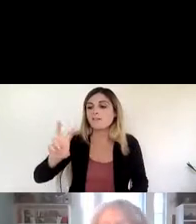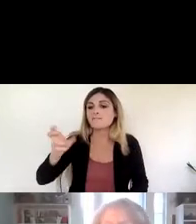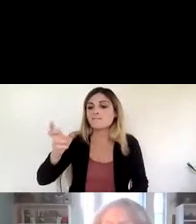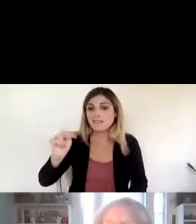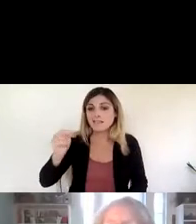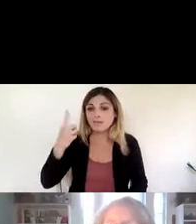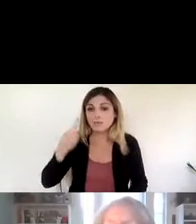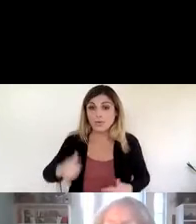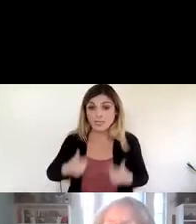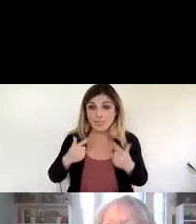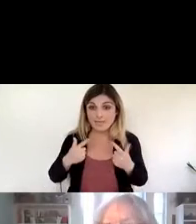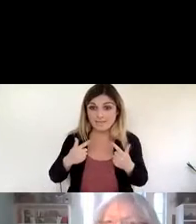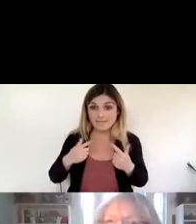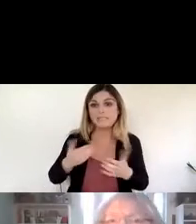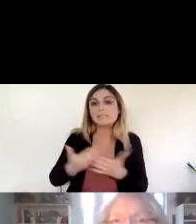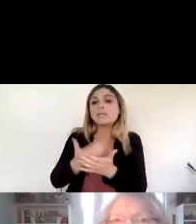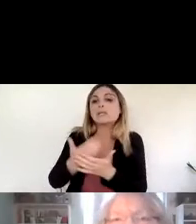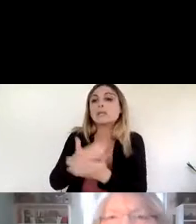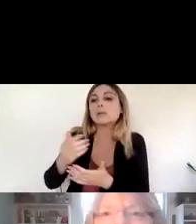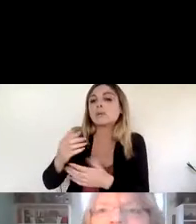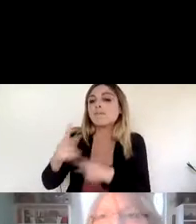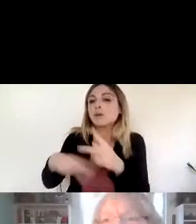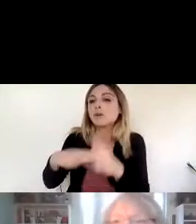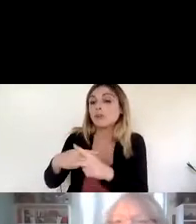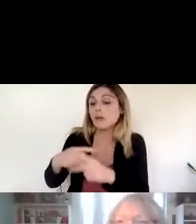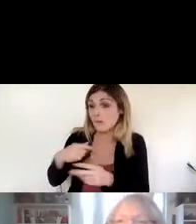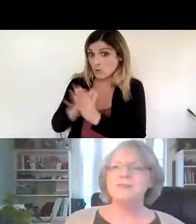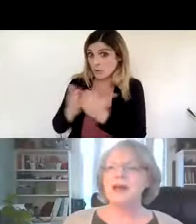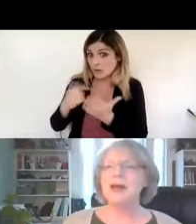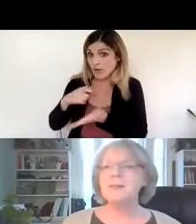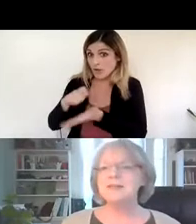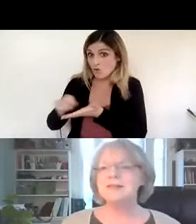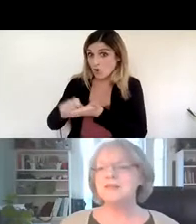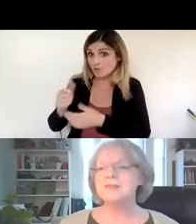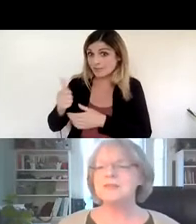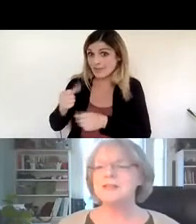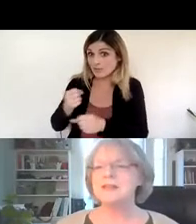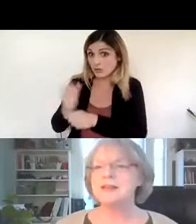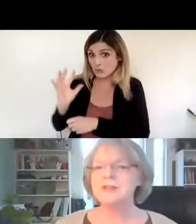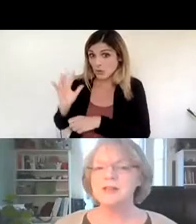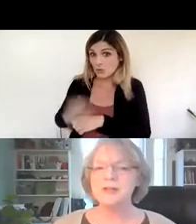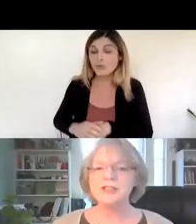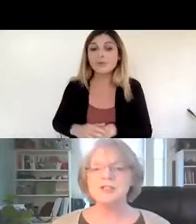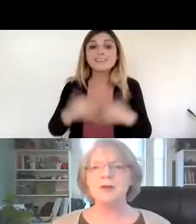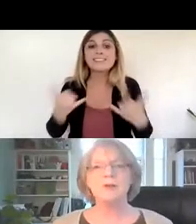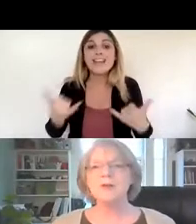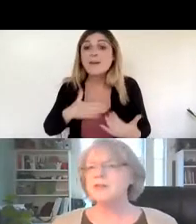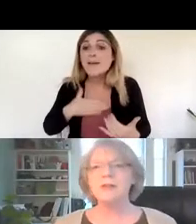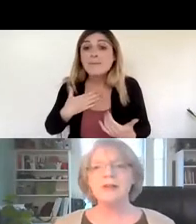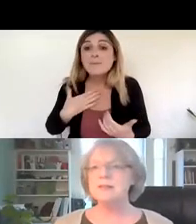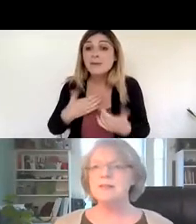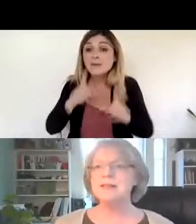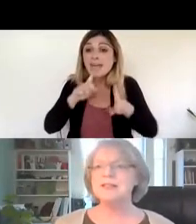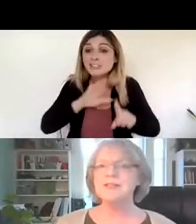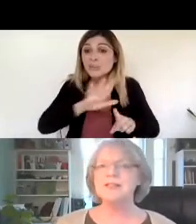ago. And so with that, I would be happy to answer any questions about bone health